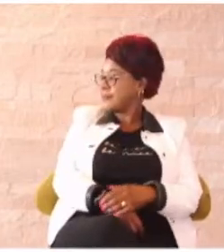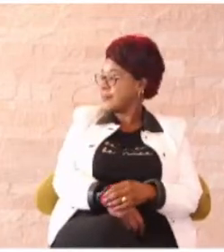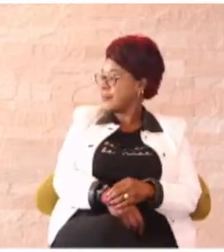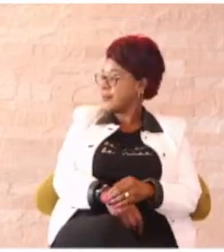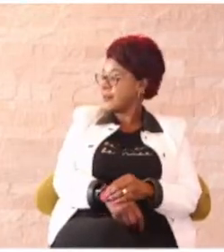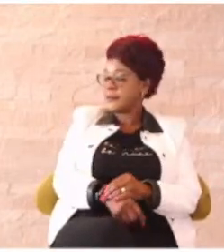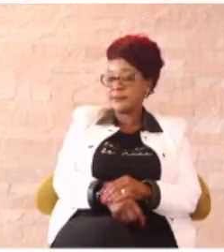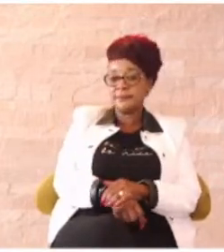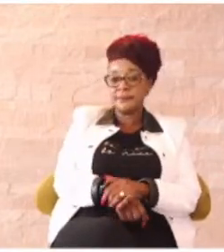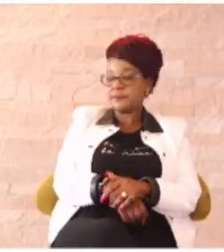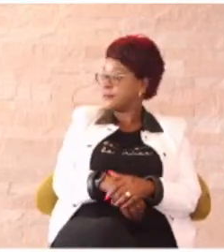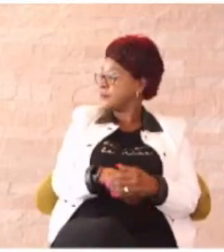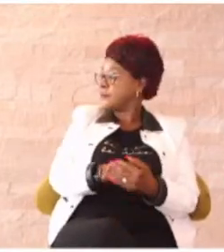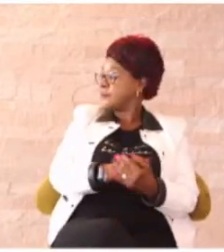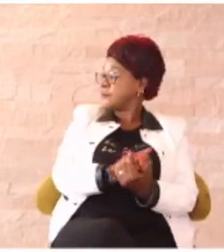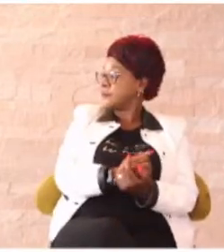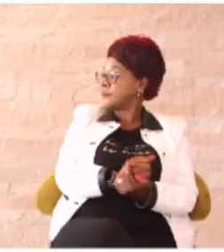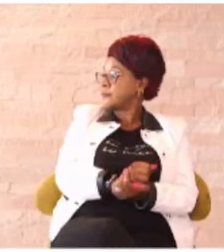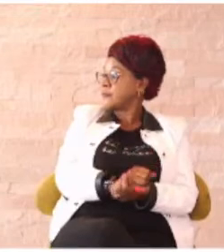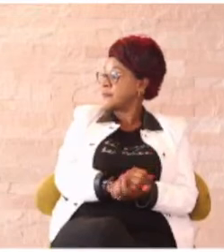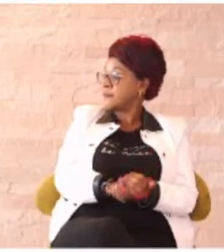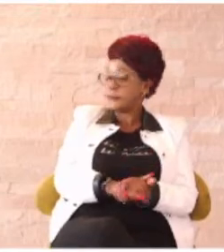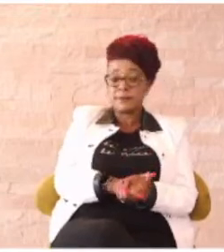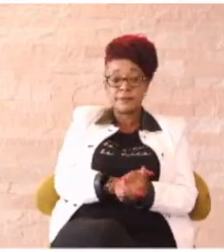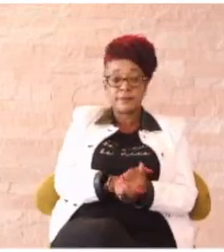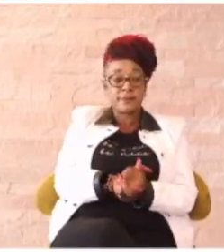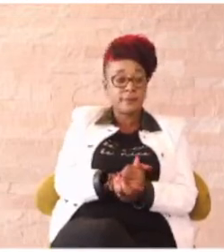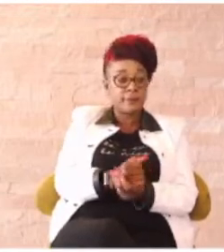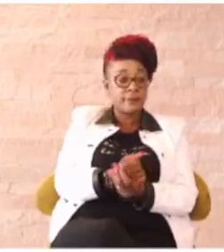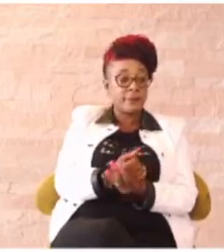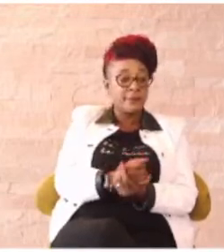even to have the justice. Thank you.